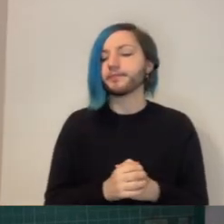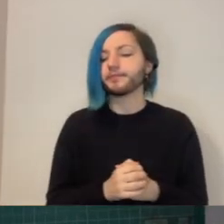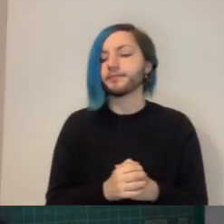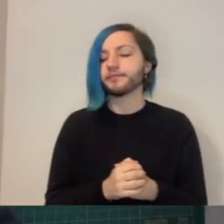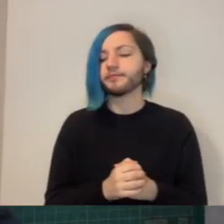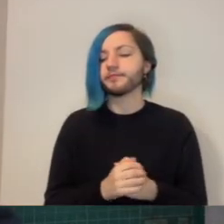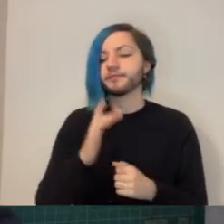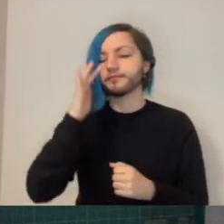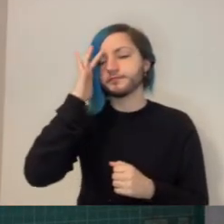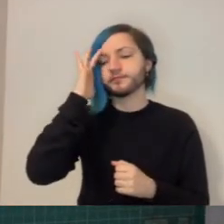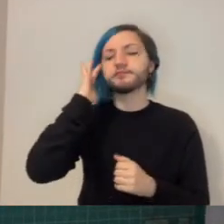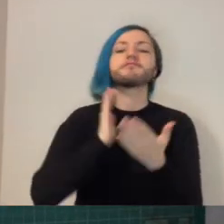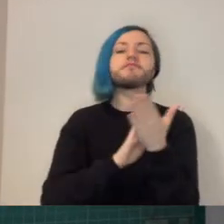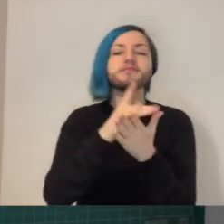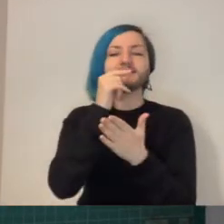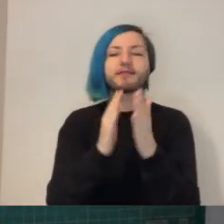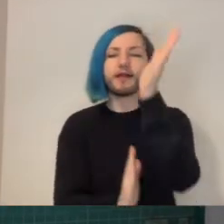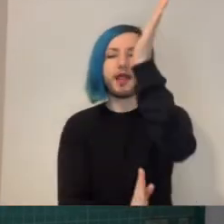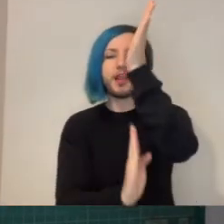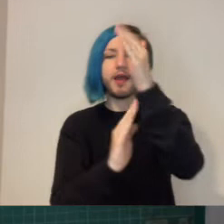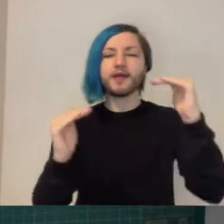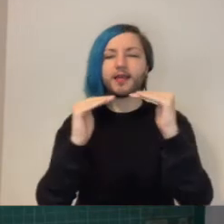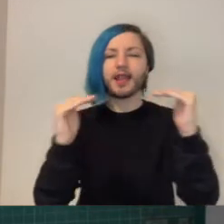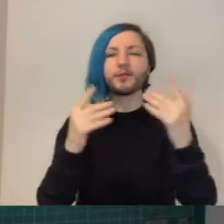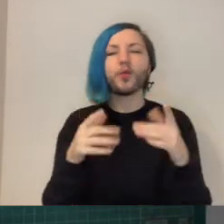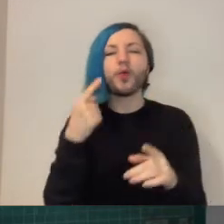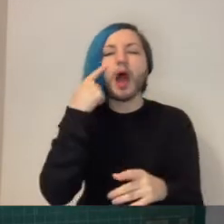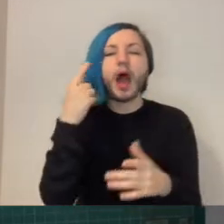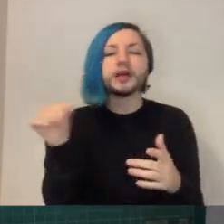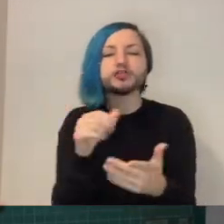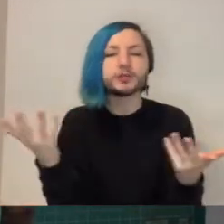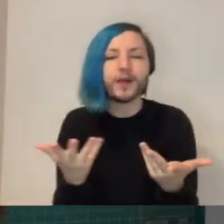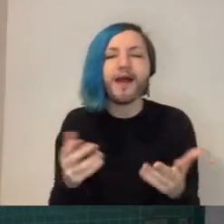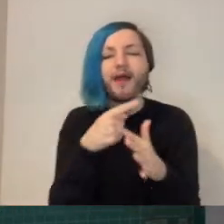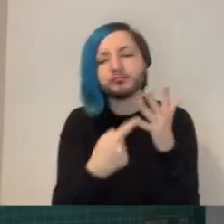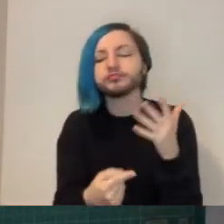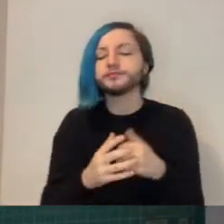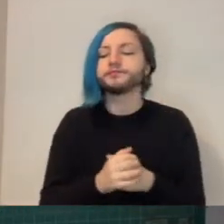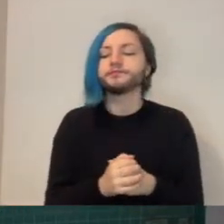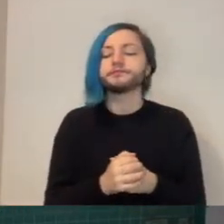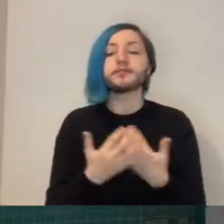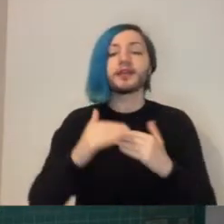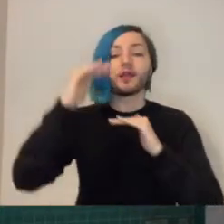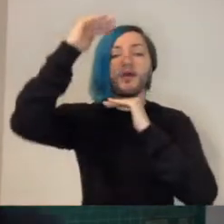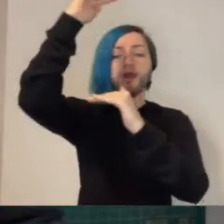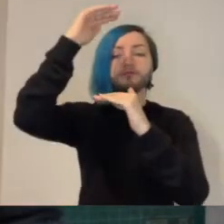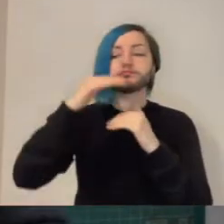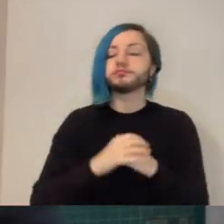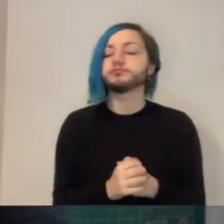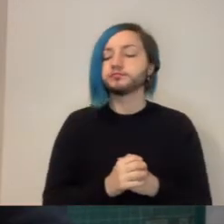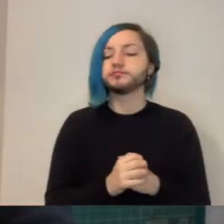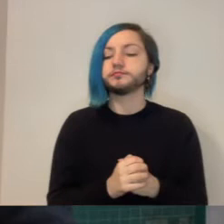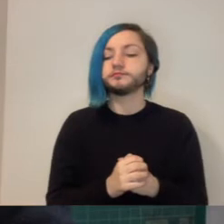little spaces where I can measure up where my eyes or other sections are going. And then I'm going to start with